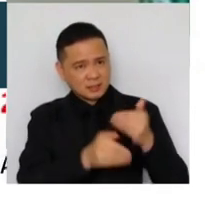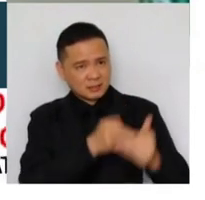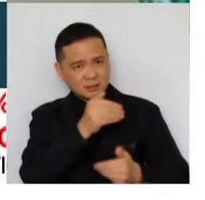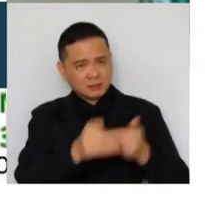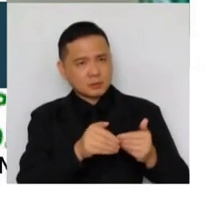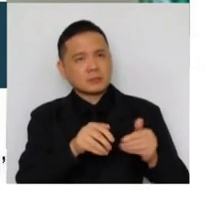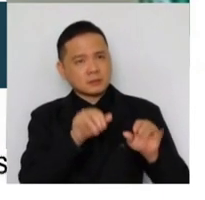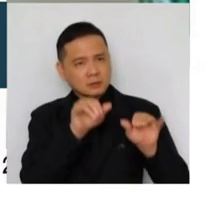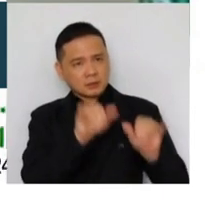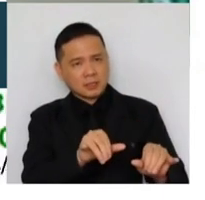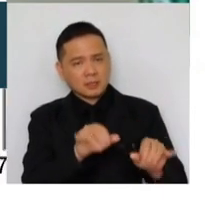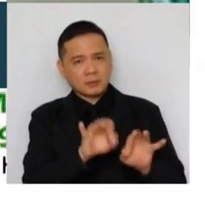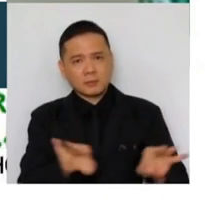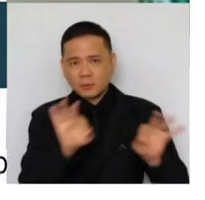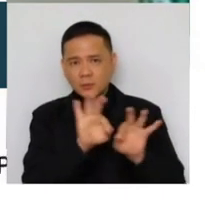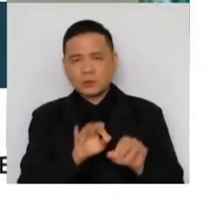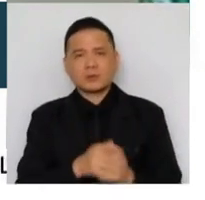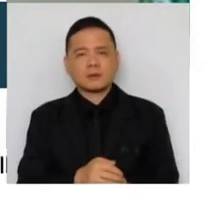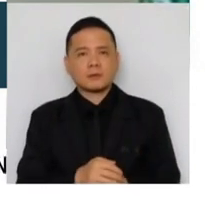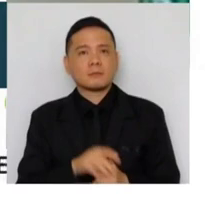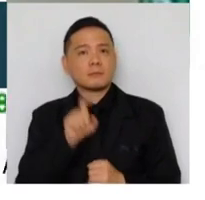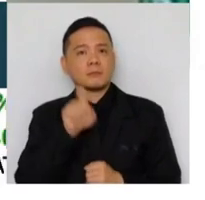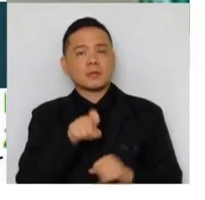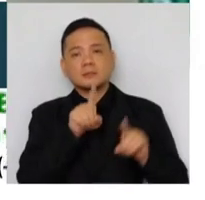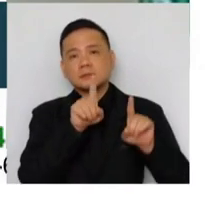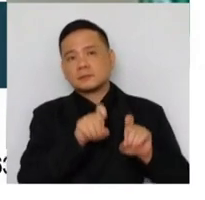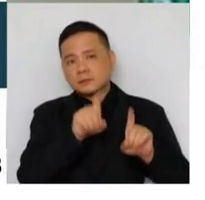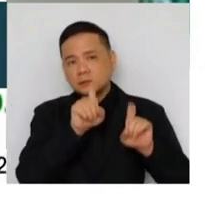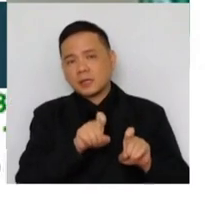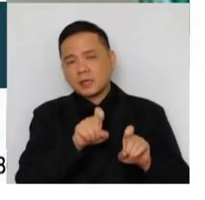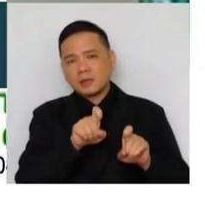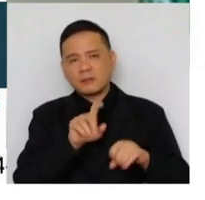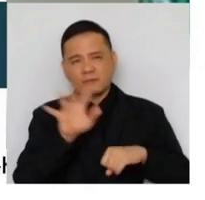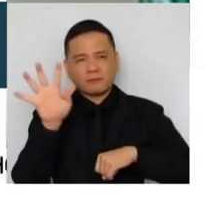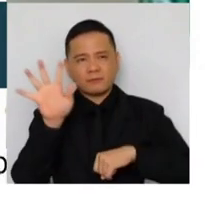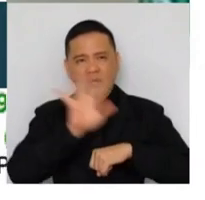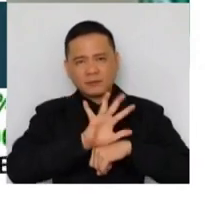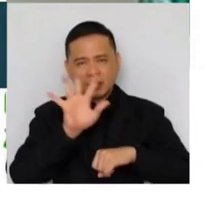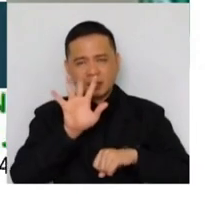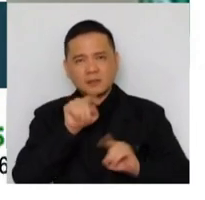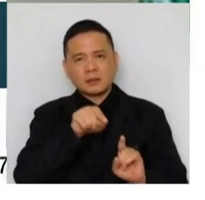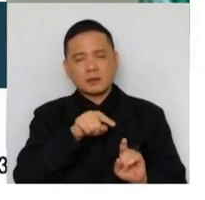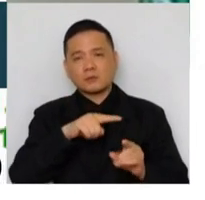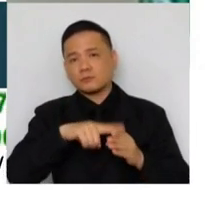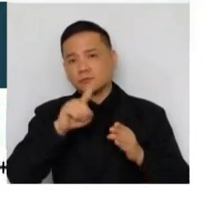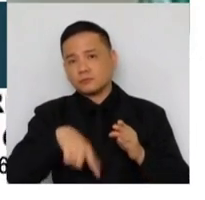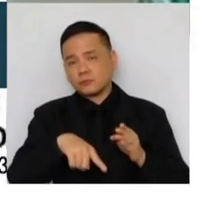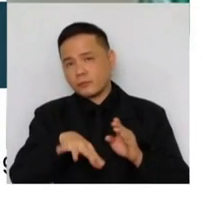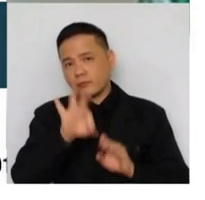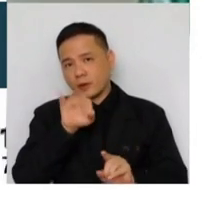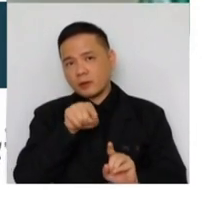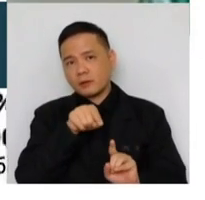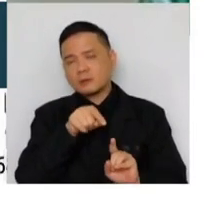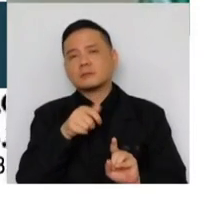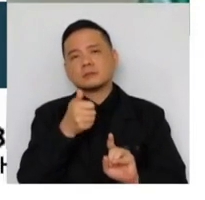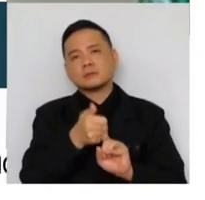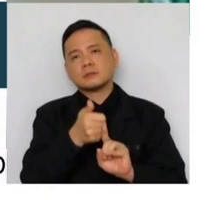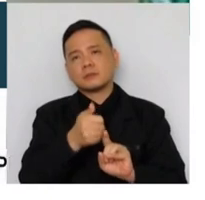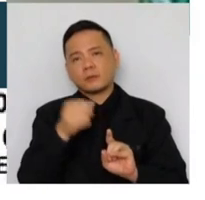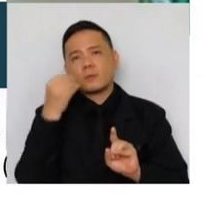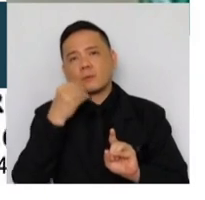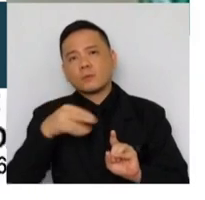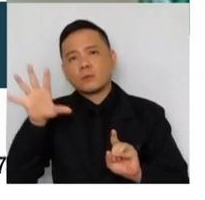5 days test, and then once the result comes out, you continue home quarantine. At home. If I recall, even the